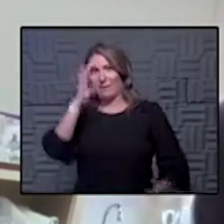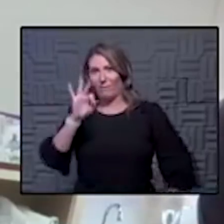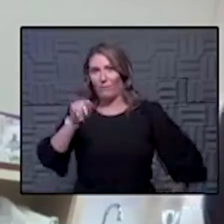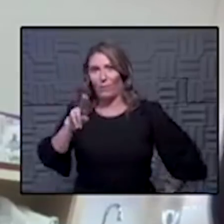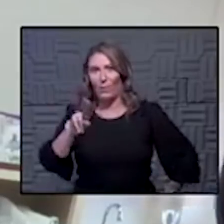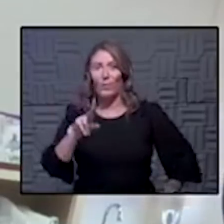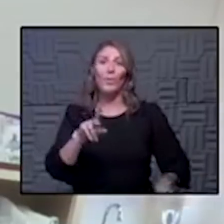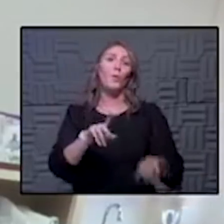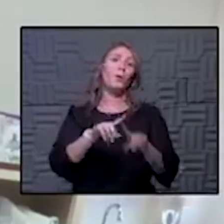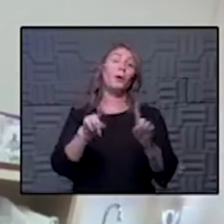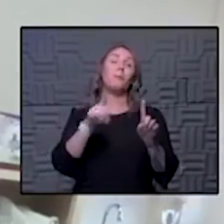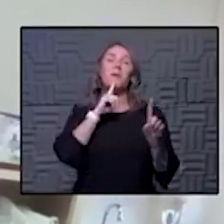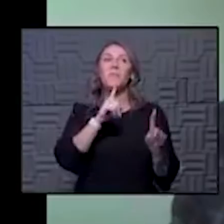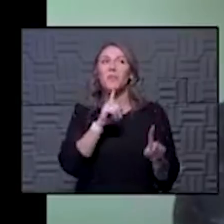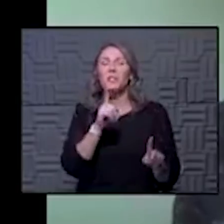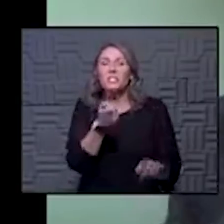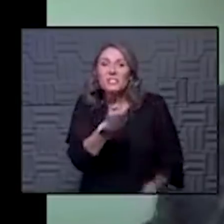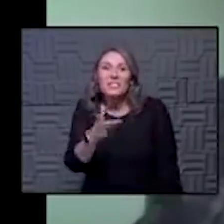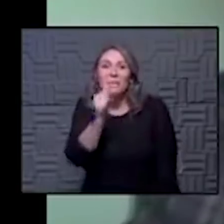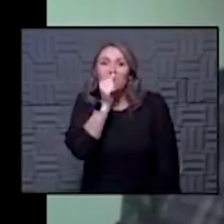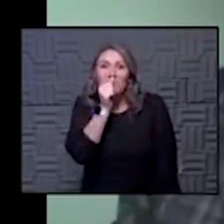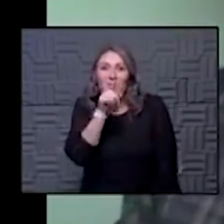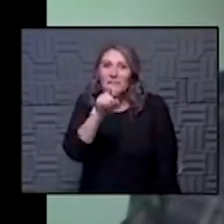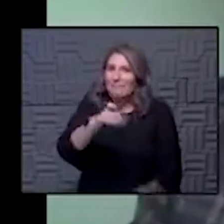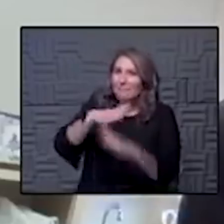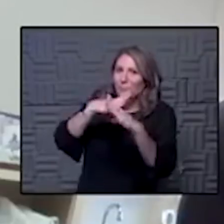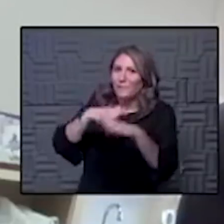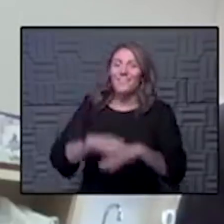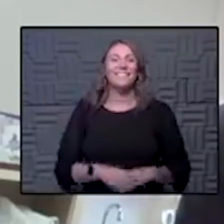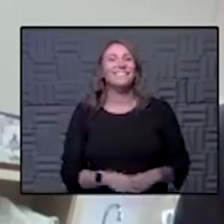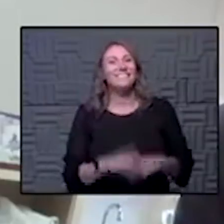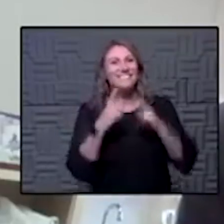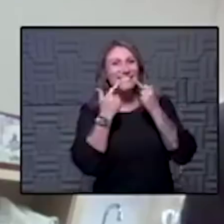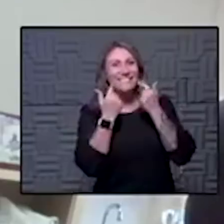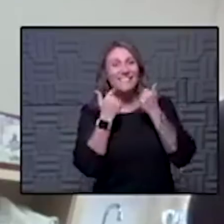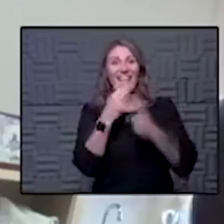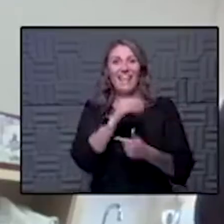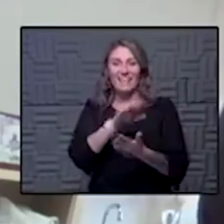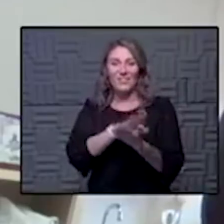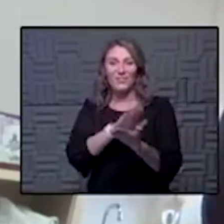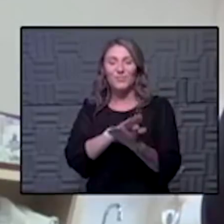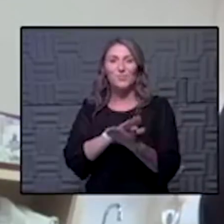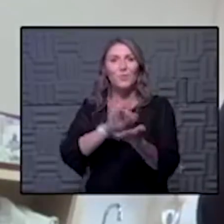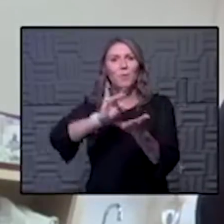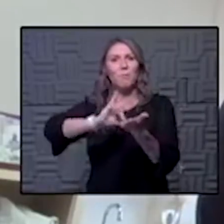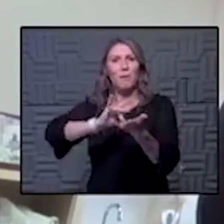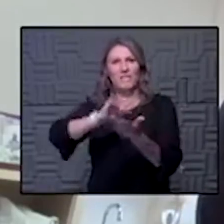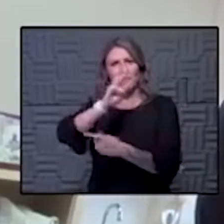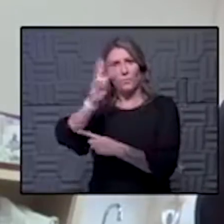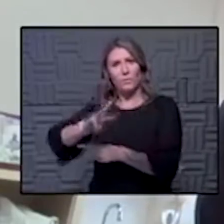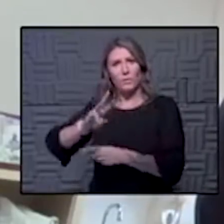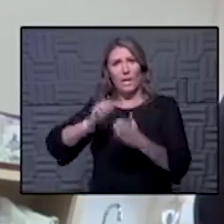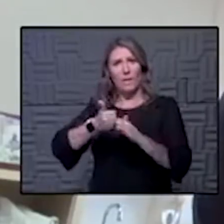Listen, there are some secrets we have to protect, Garold. And the School of Medicine in Wichita, how's the school doing?